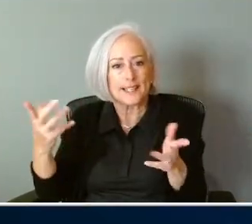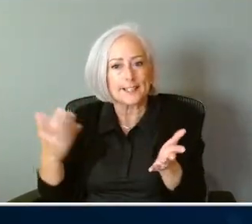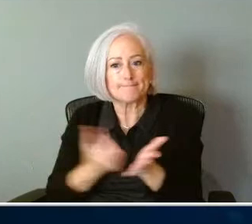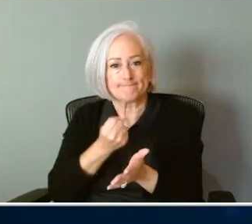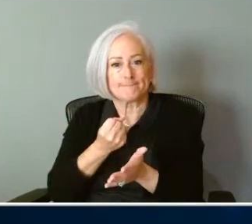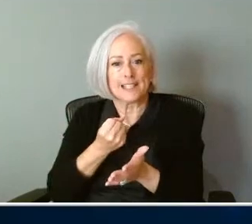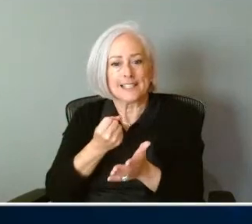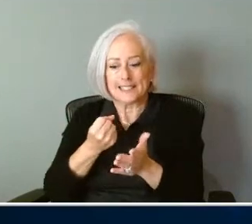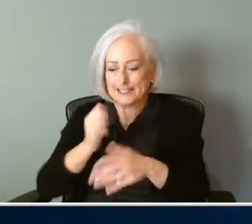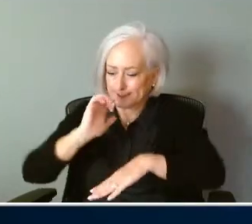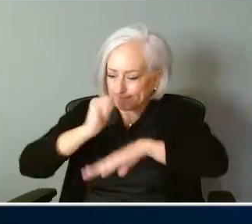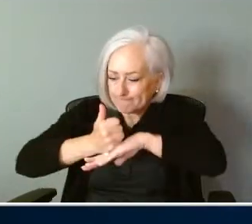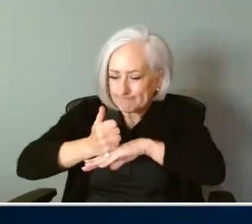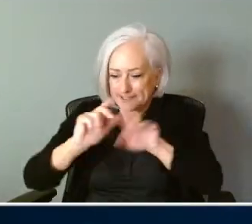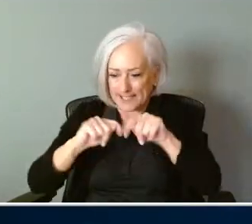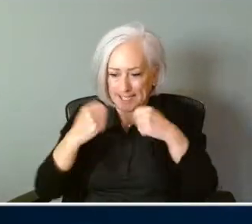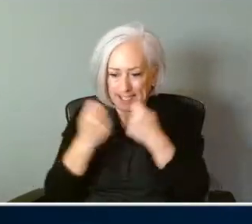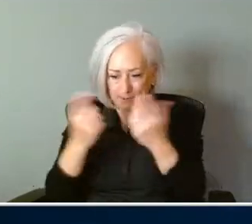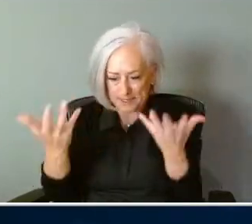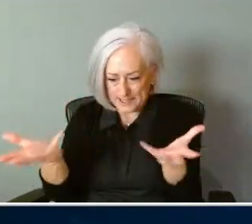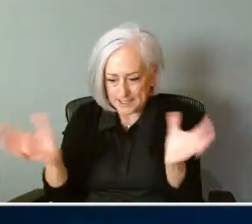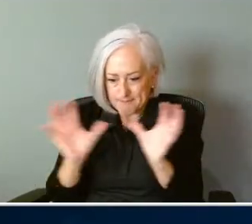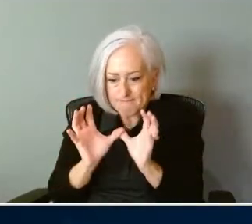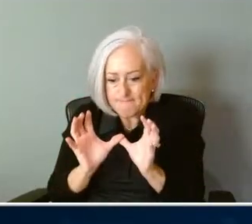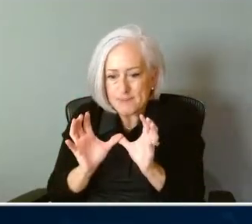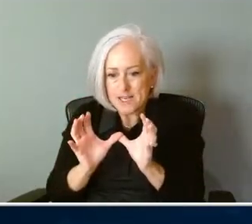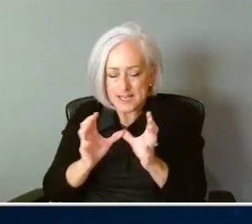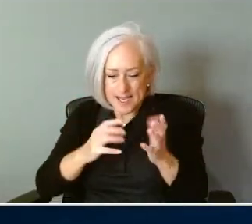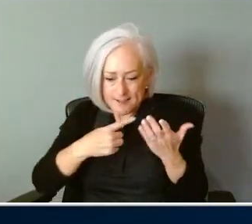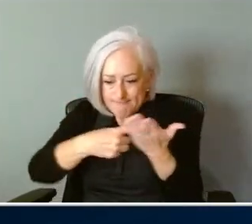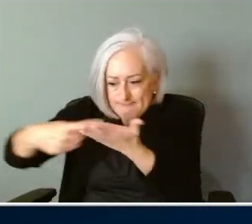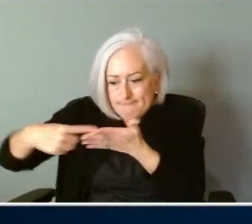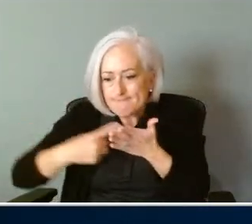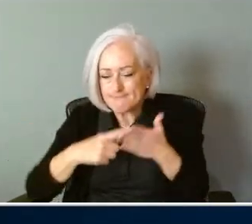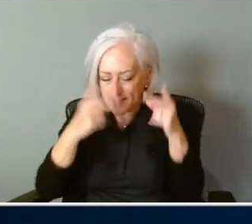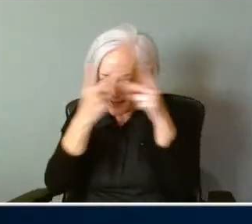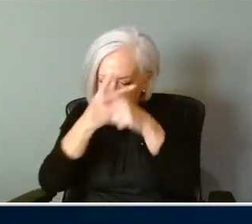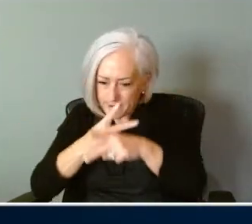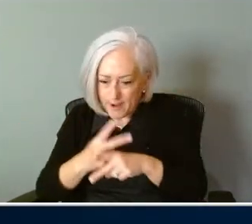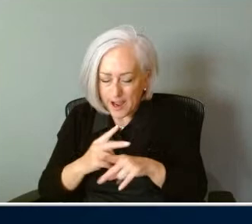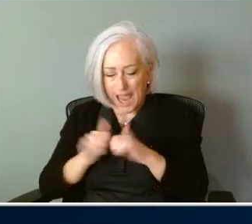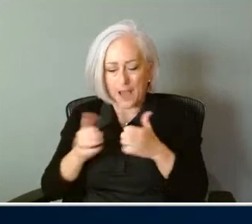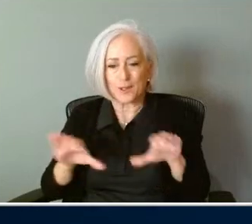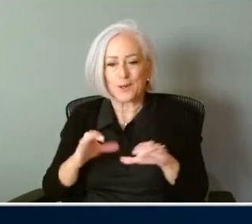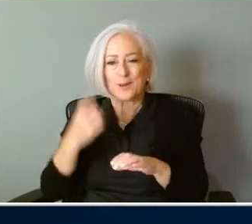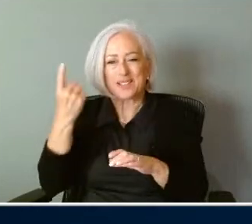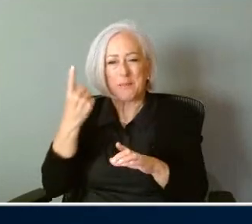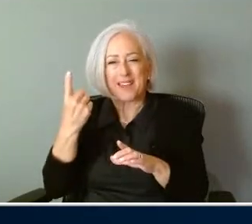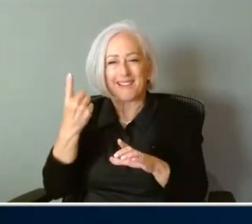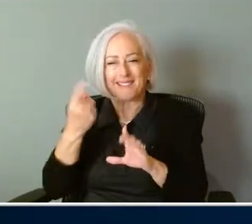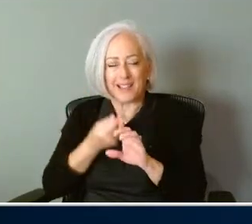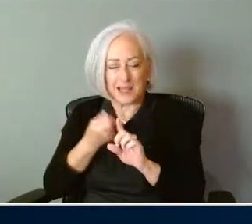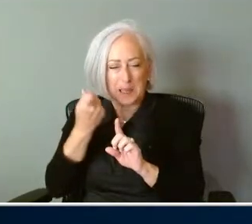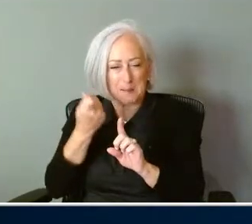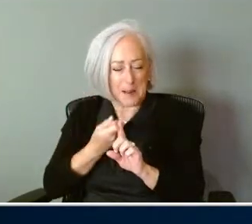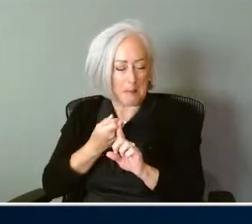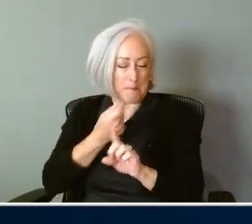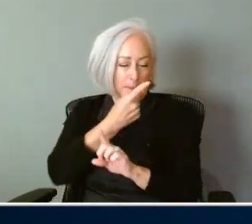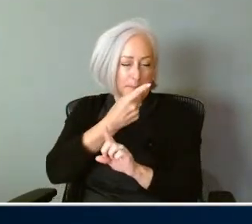and community and going out and doing something that is a little outside your scope, but continues to sort